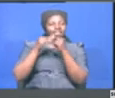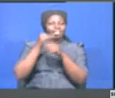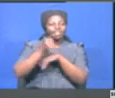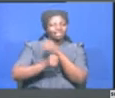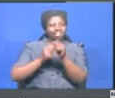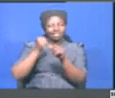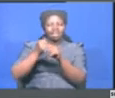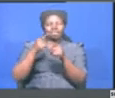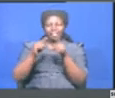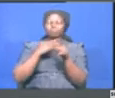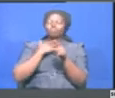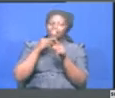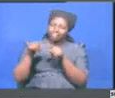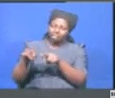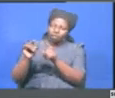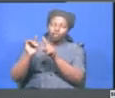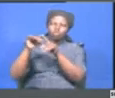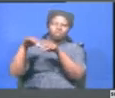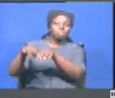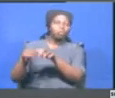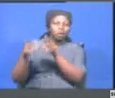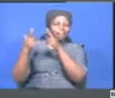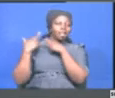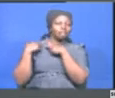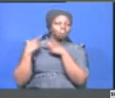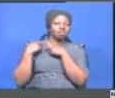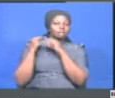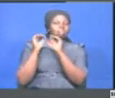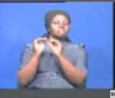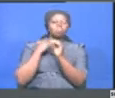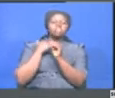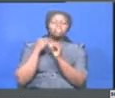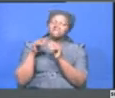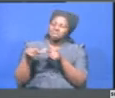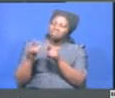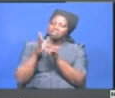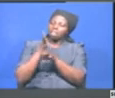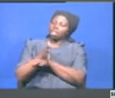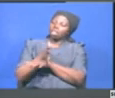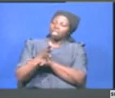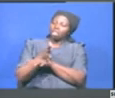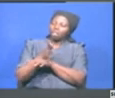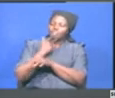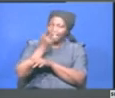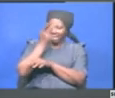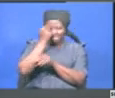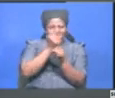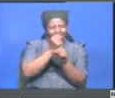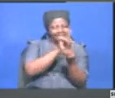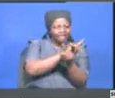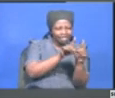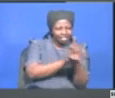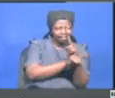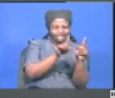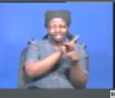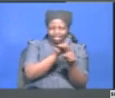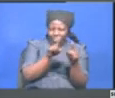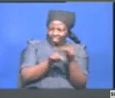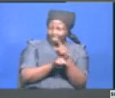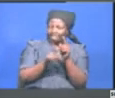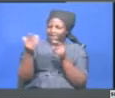any responsibility. We want to let them sit somewhere, and the parent does everything. The parent does want to engage